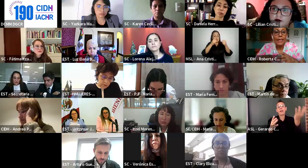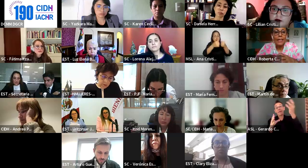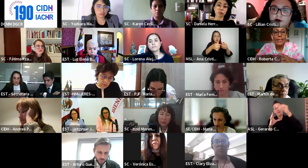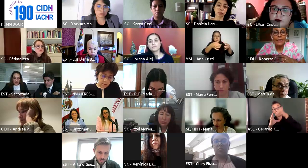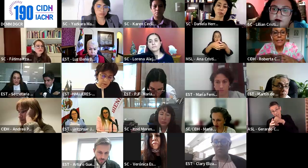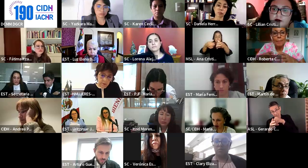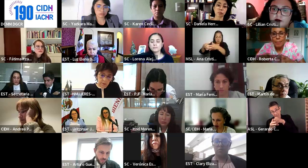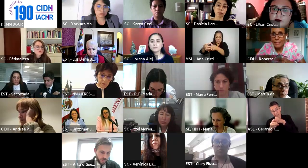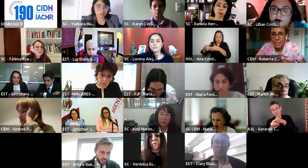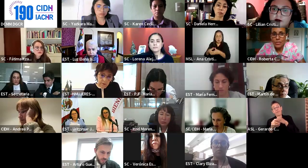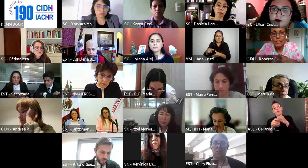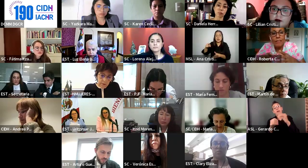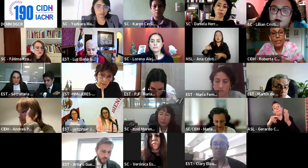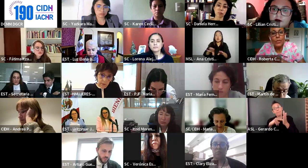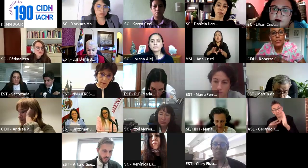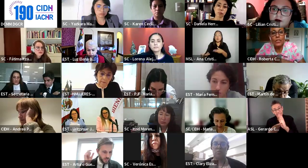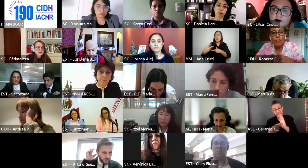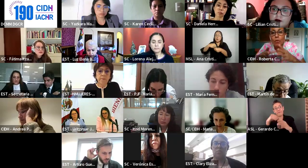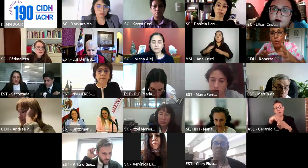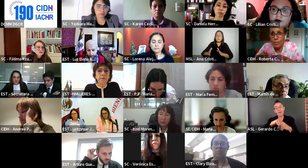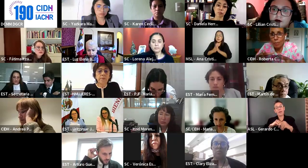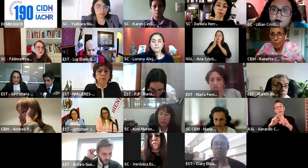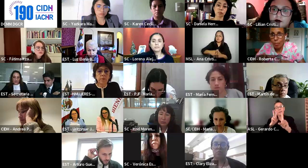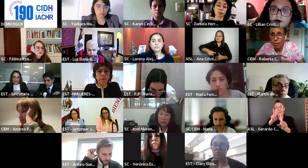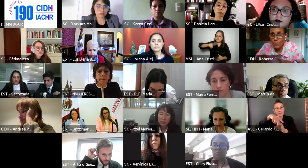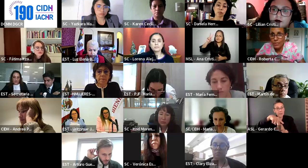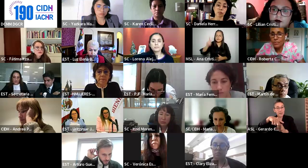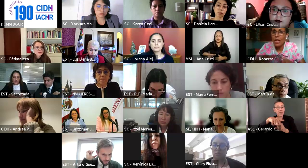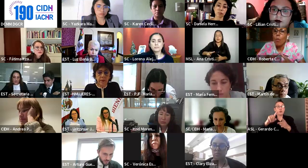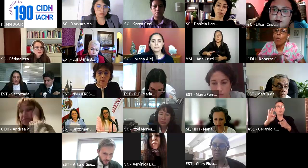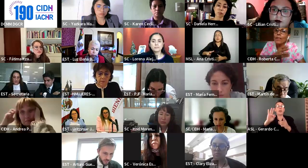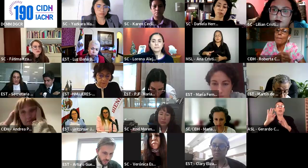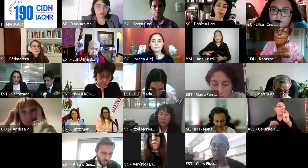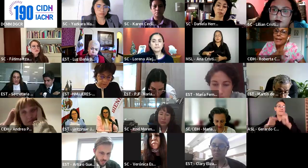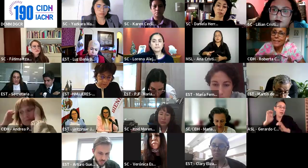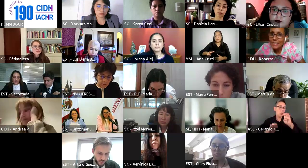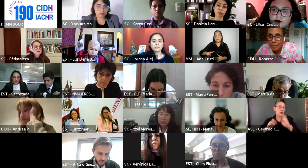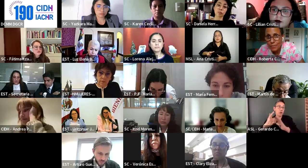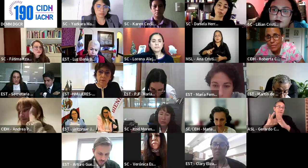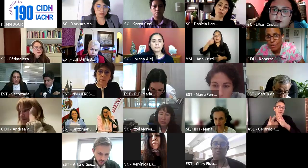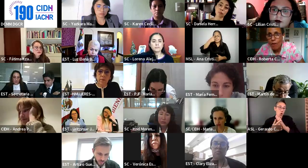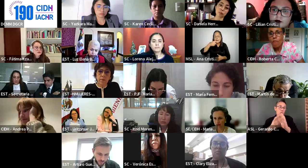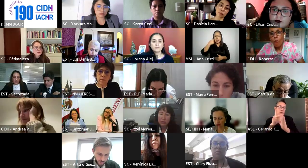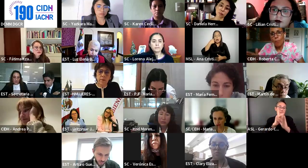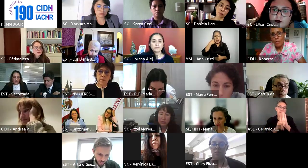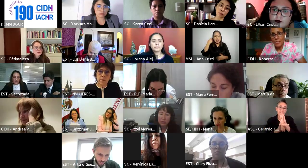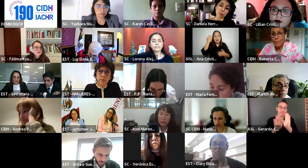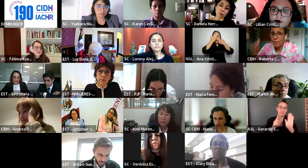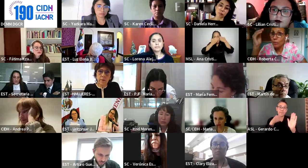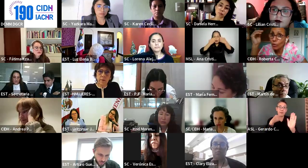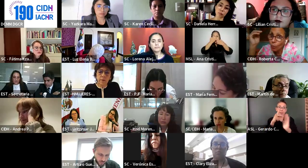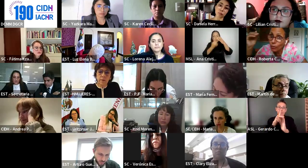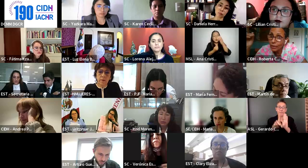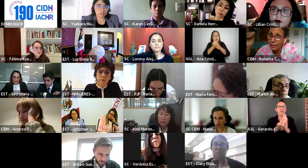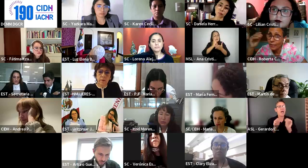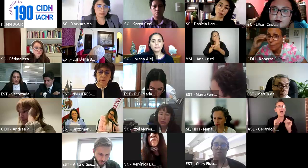meaningfully in the implementation and evaluation of laws and public policies? What are the mechanisms for